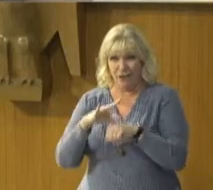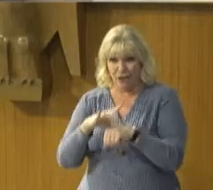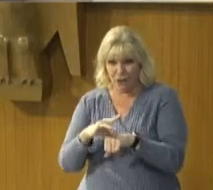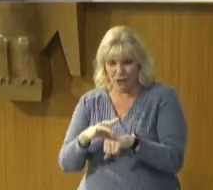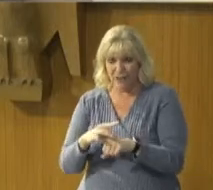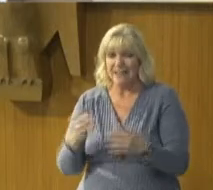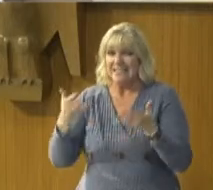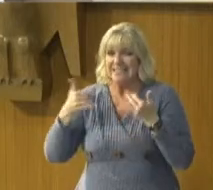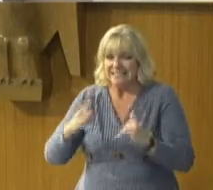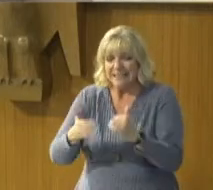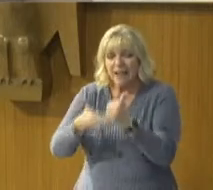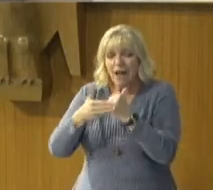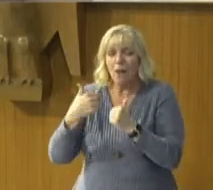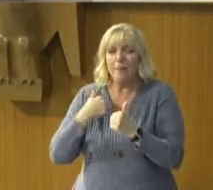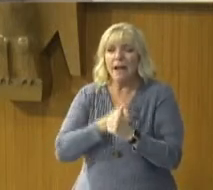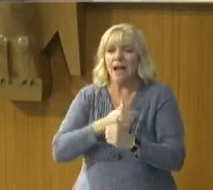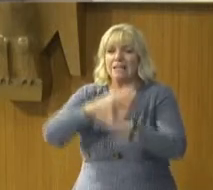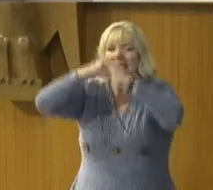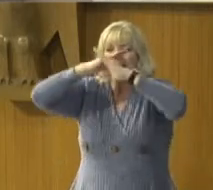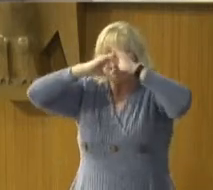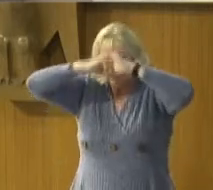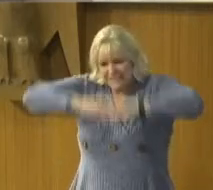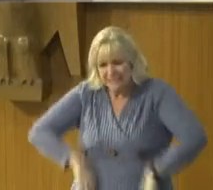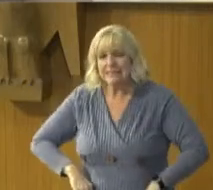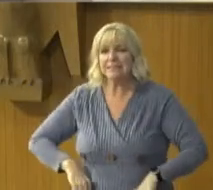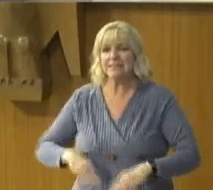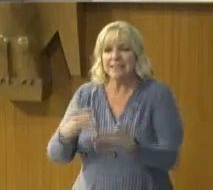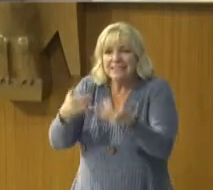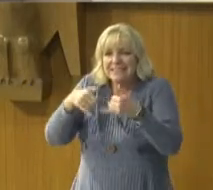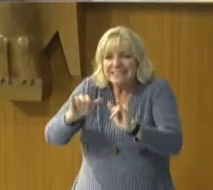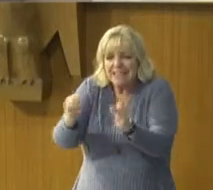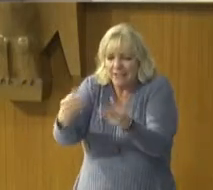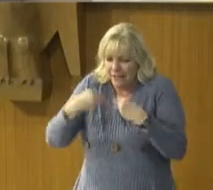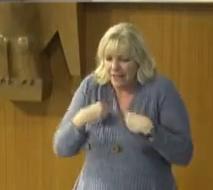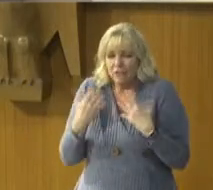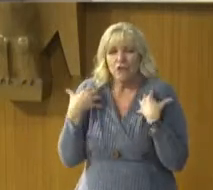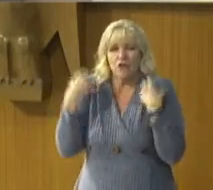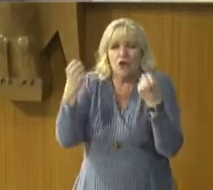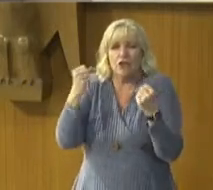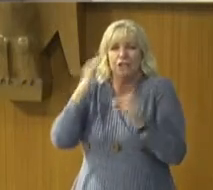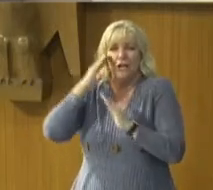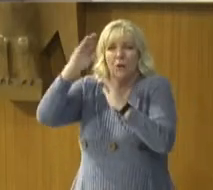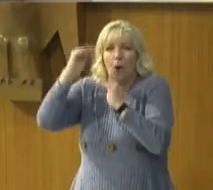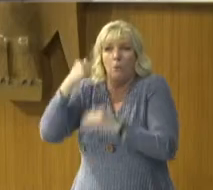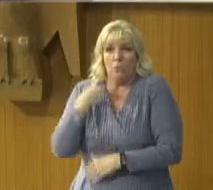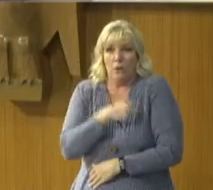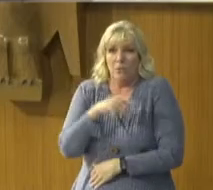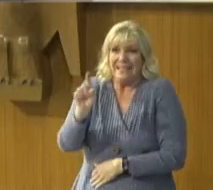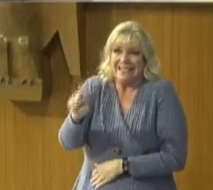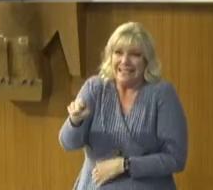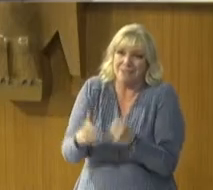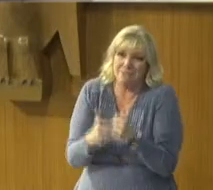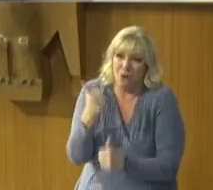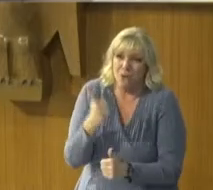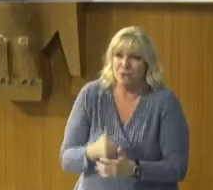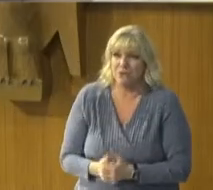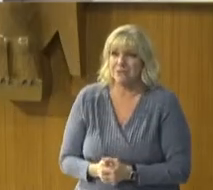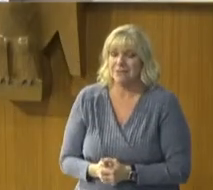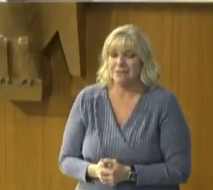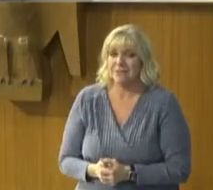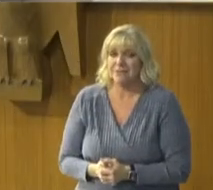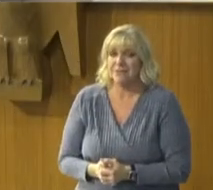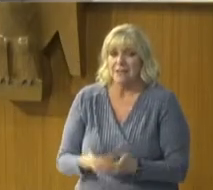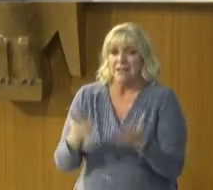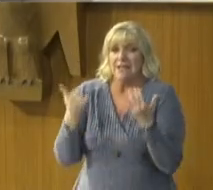our walls and our barriers. He's still giving us courage and hope when we need it the most. It is up to us